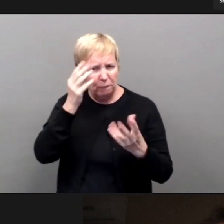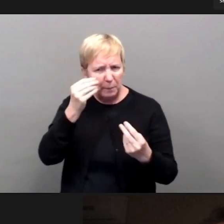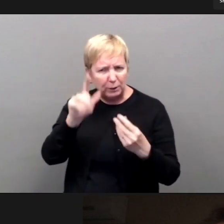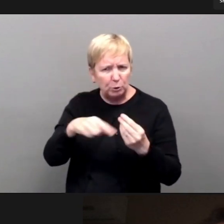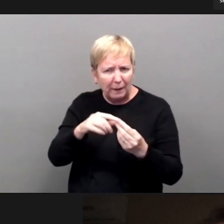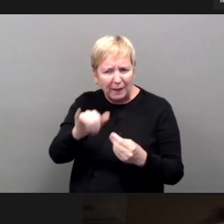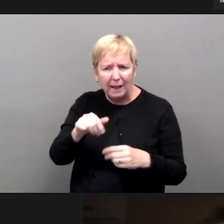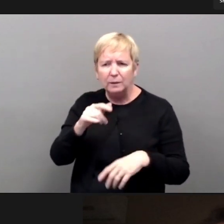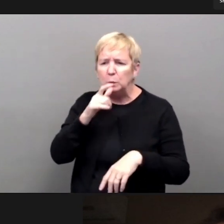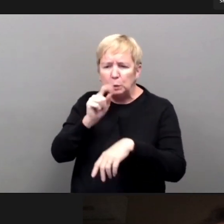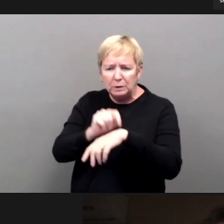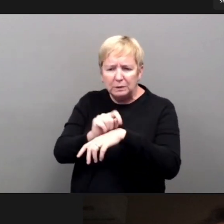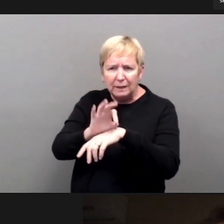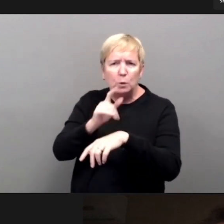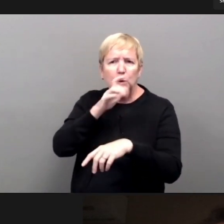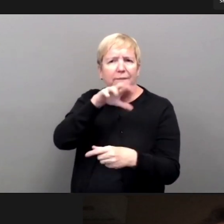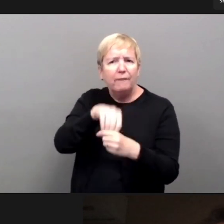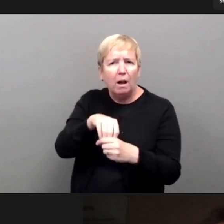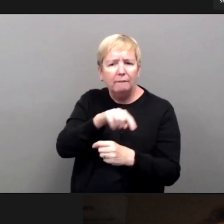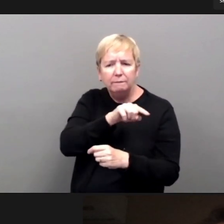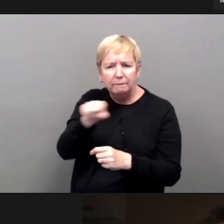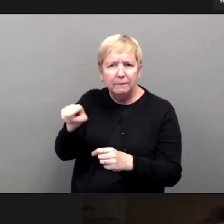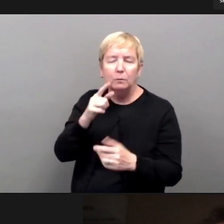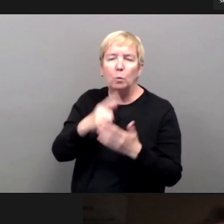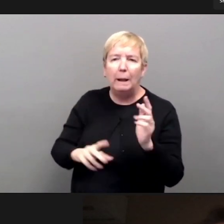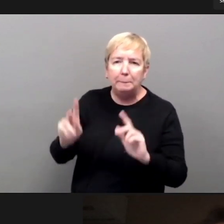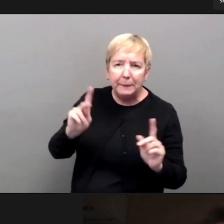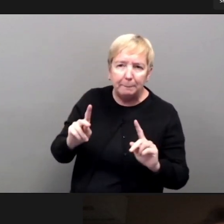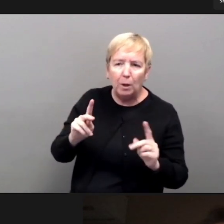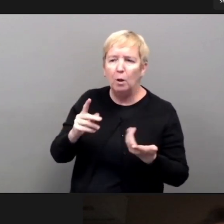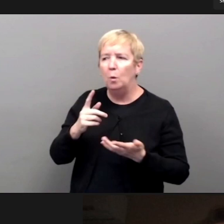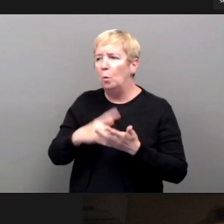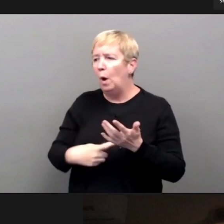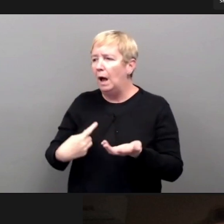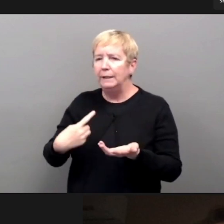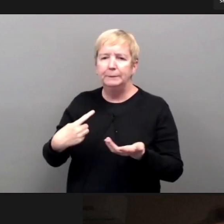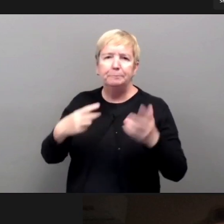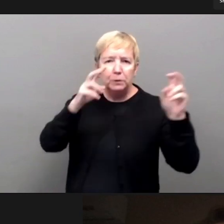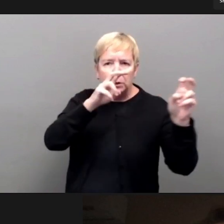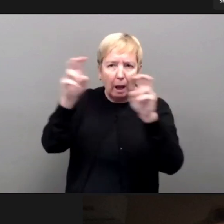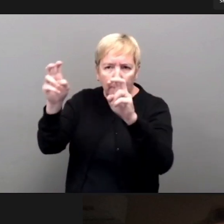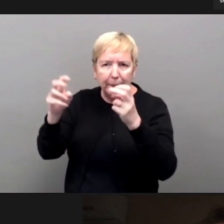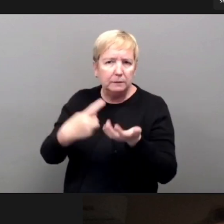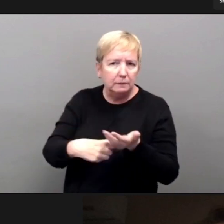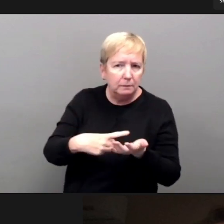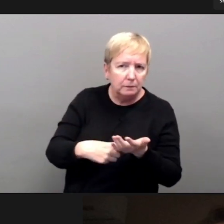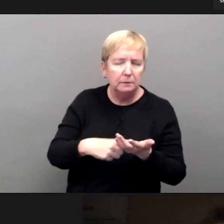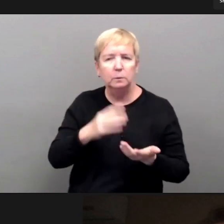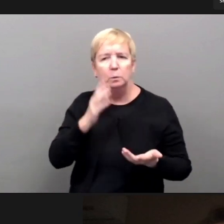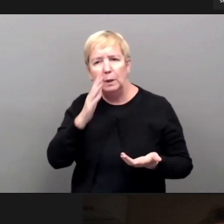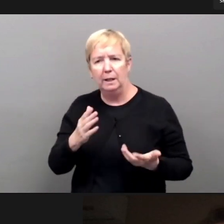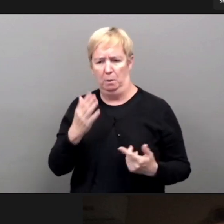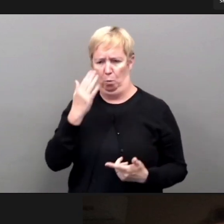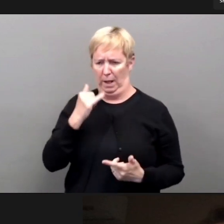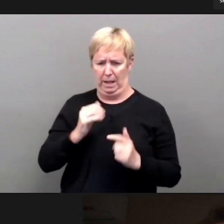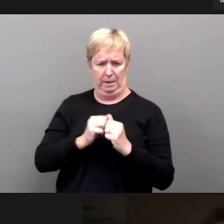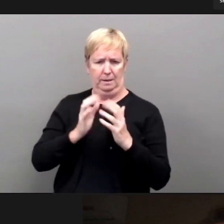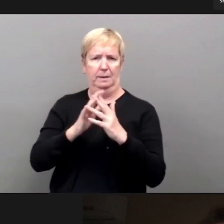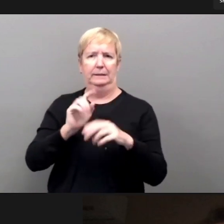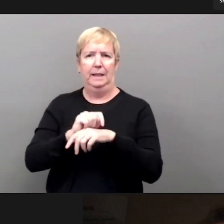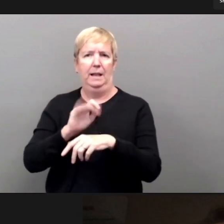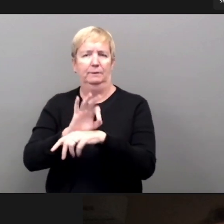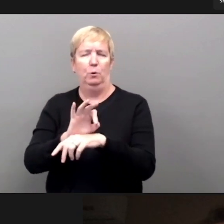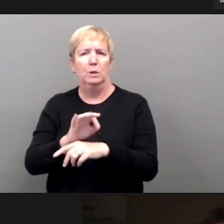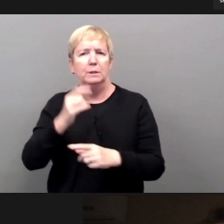as who might make up the task force and what needs were addressed or were brought up to address why the task force was created.